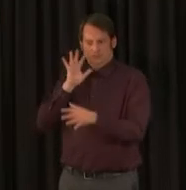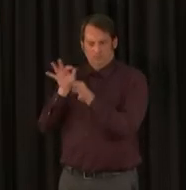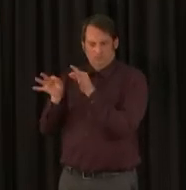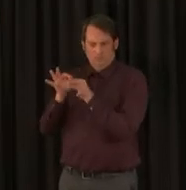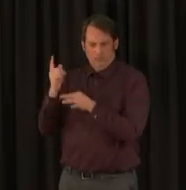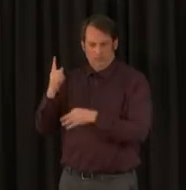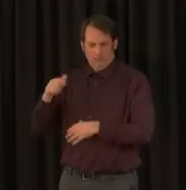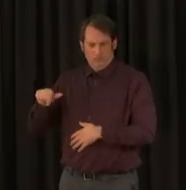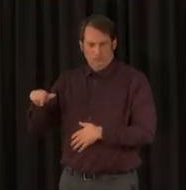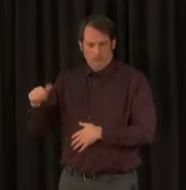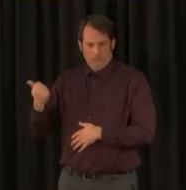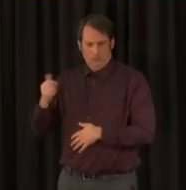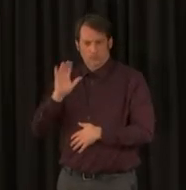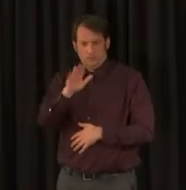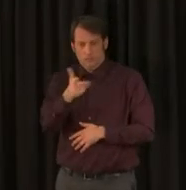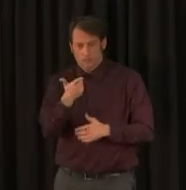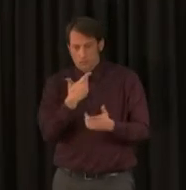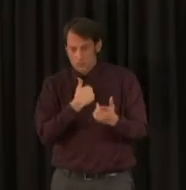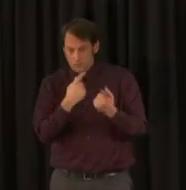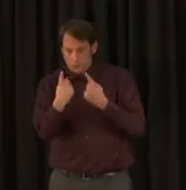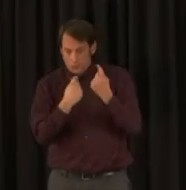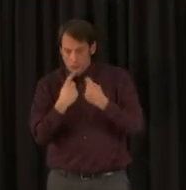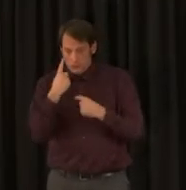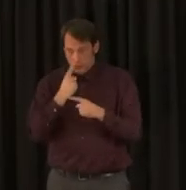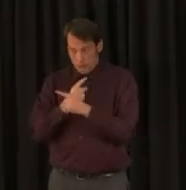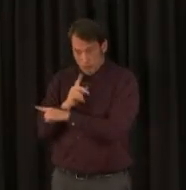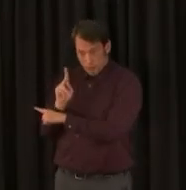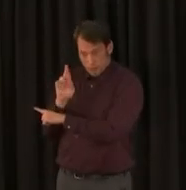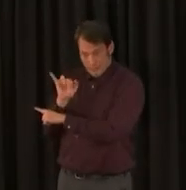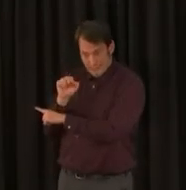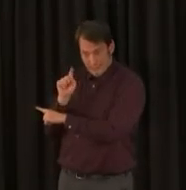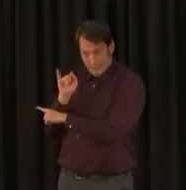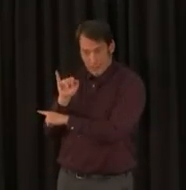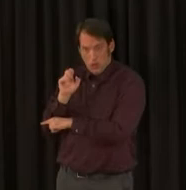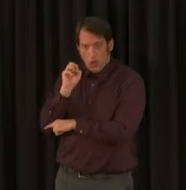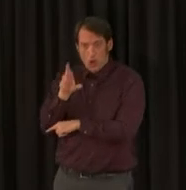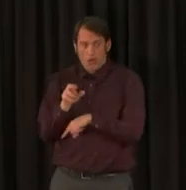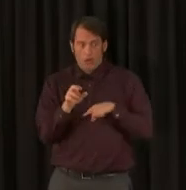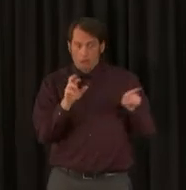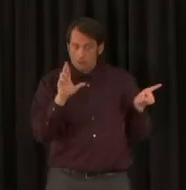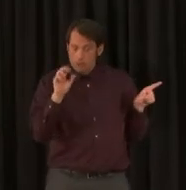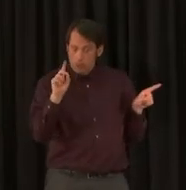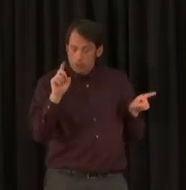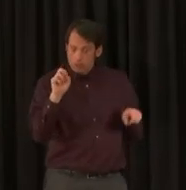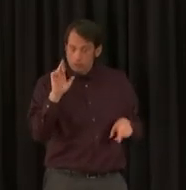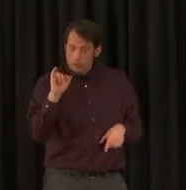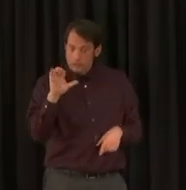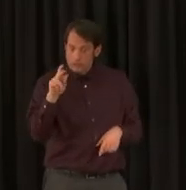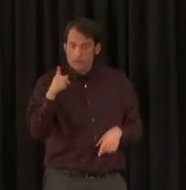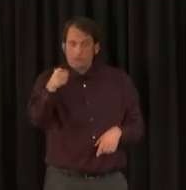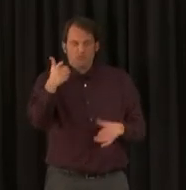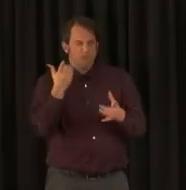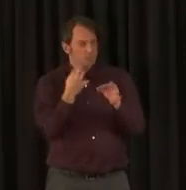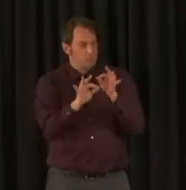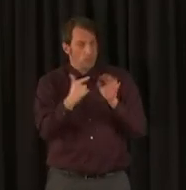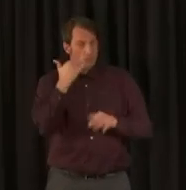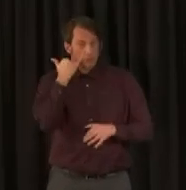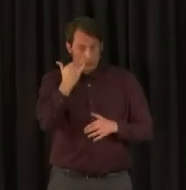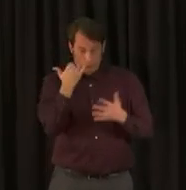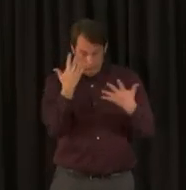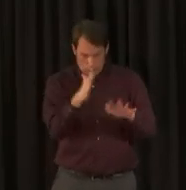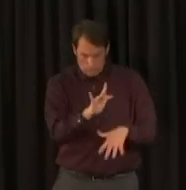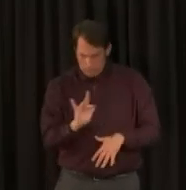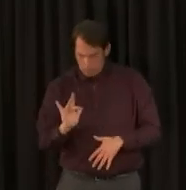you have questions for Christy or for Roderick, if you want to hit 0 now, if you're listening on the phone line, that'll get you into